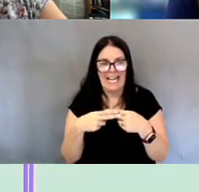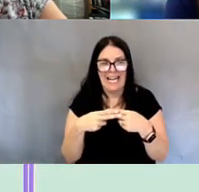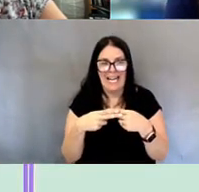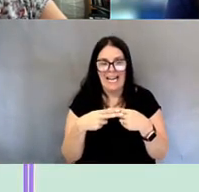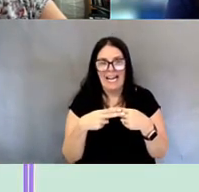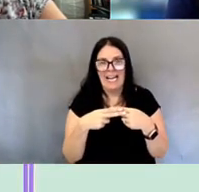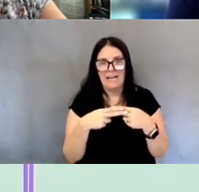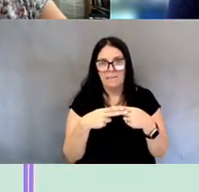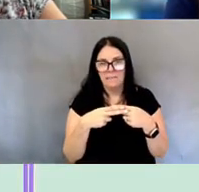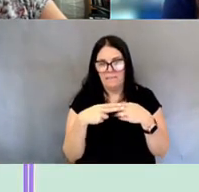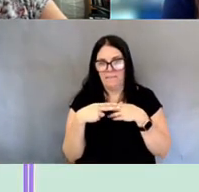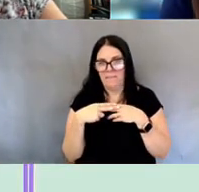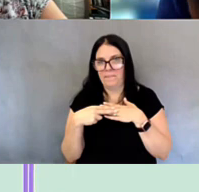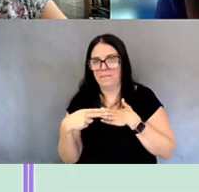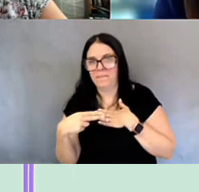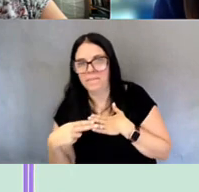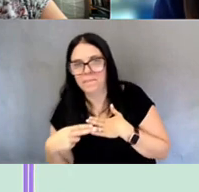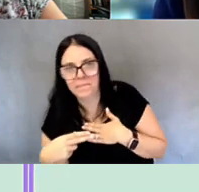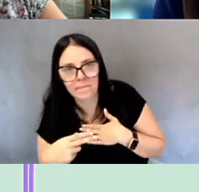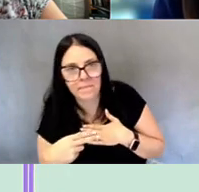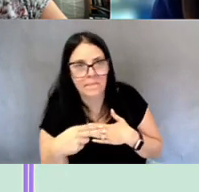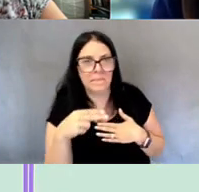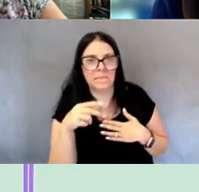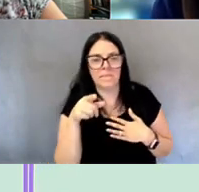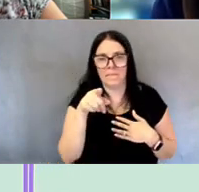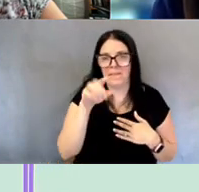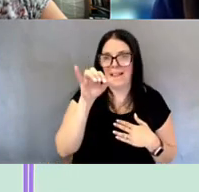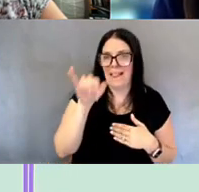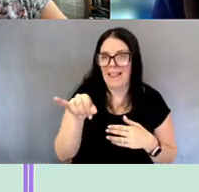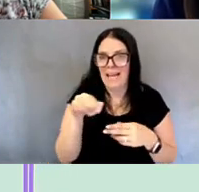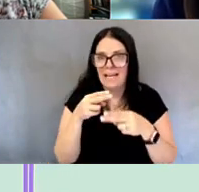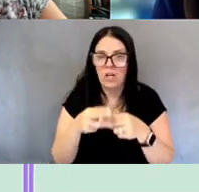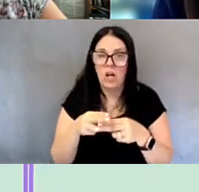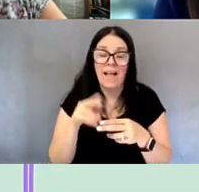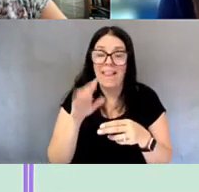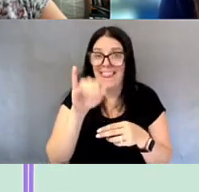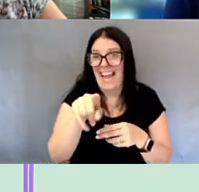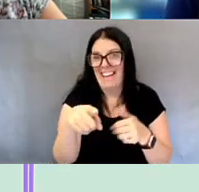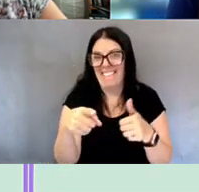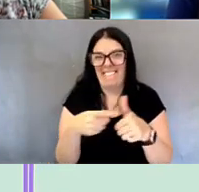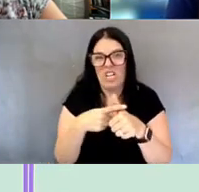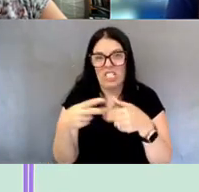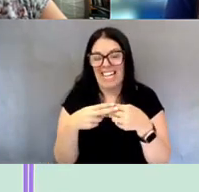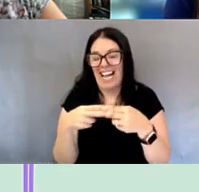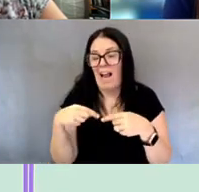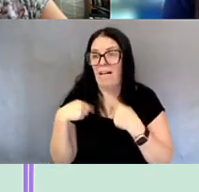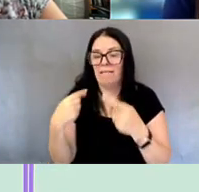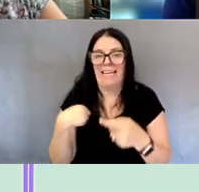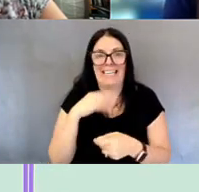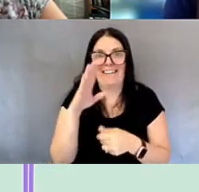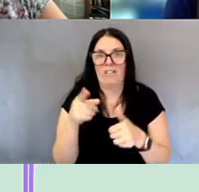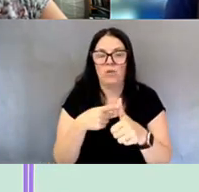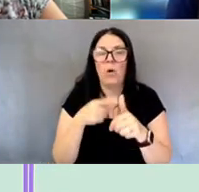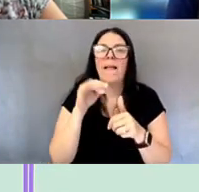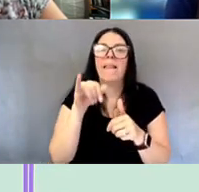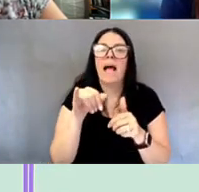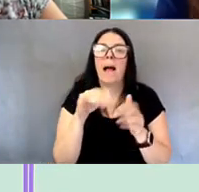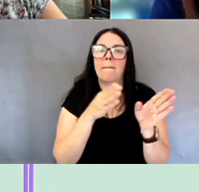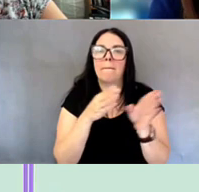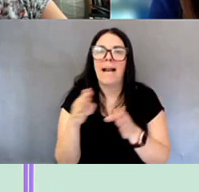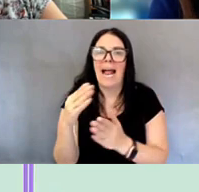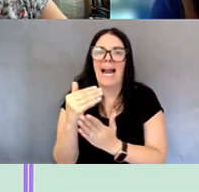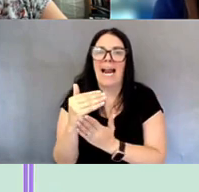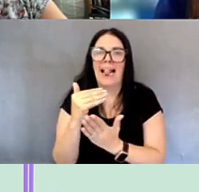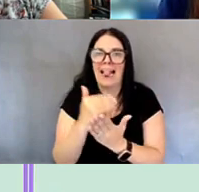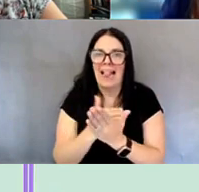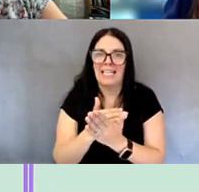is the first slide I ever showed, the Planning a Lesson Working Group. It was the picture